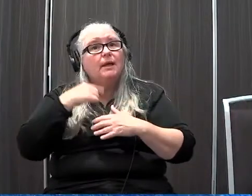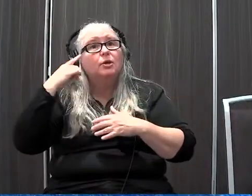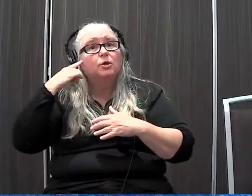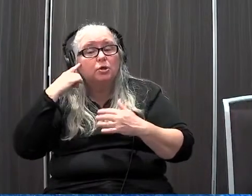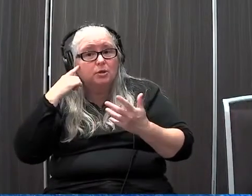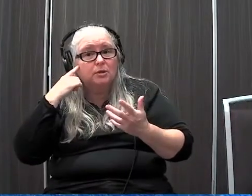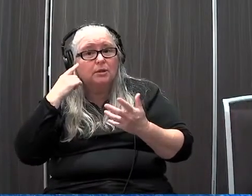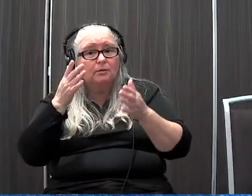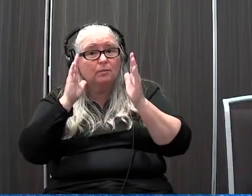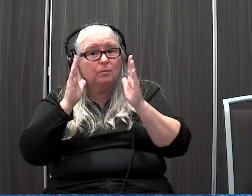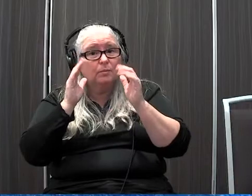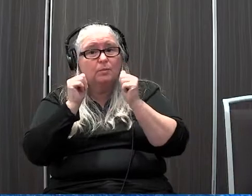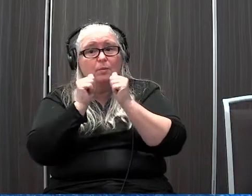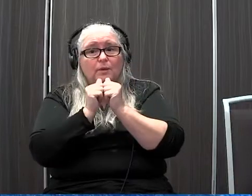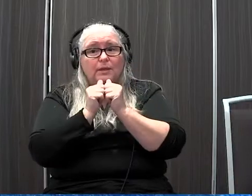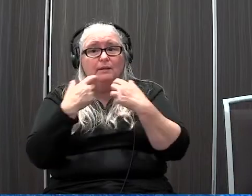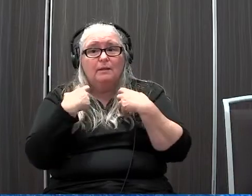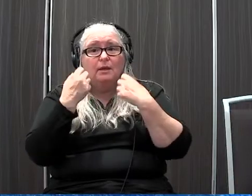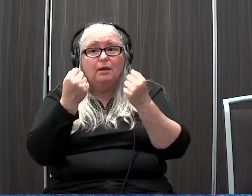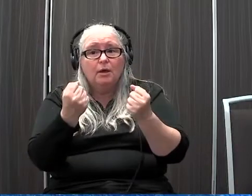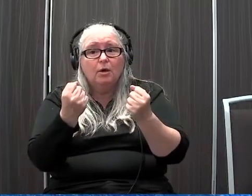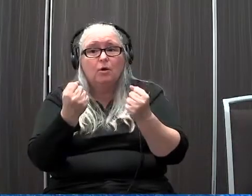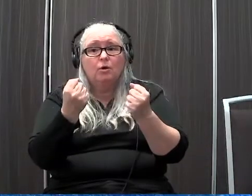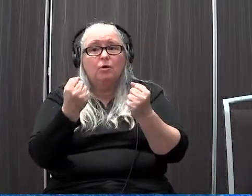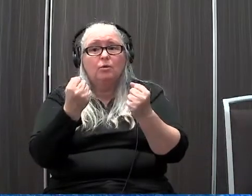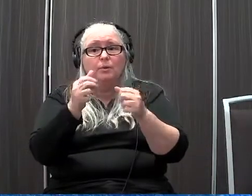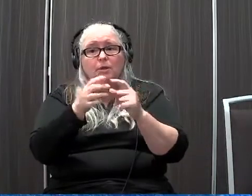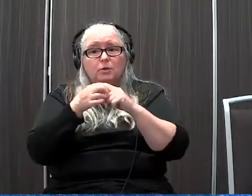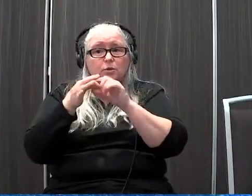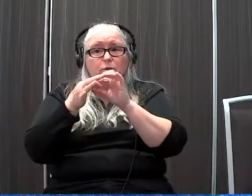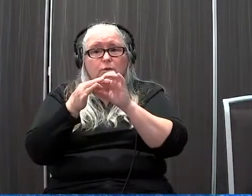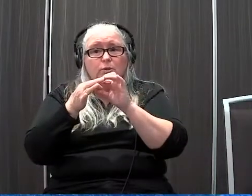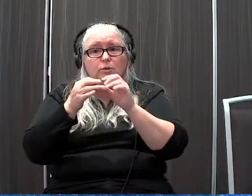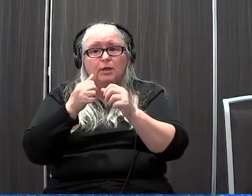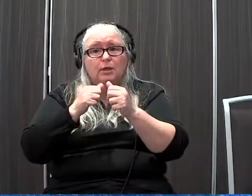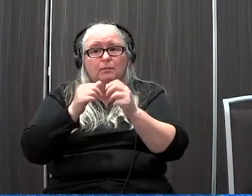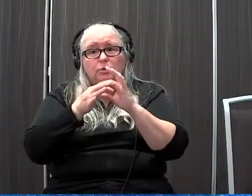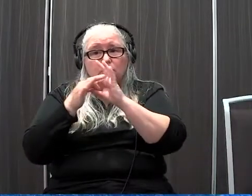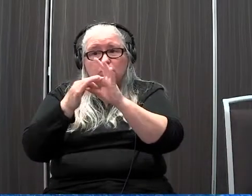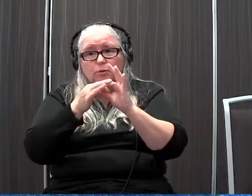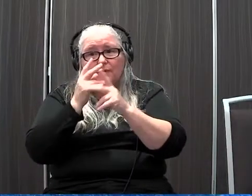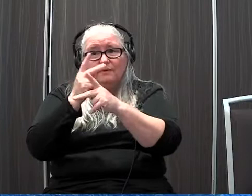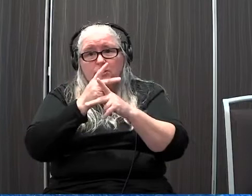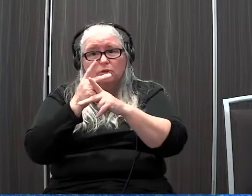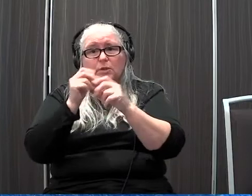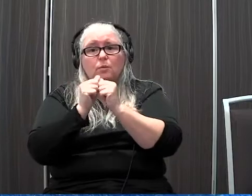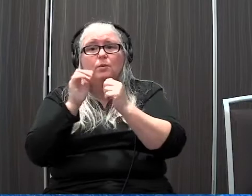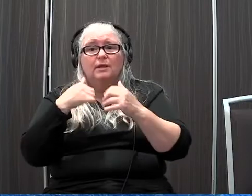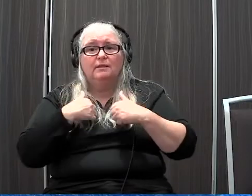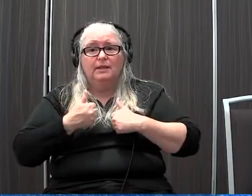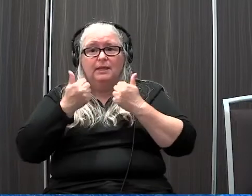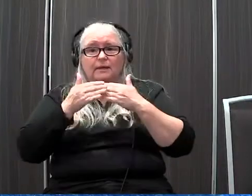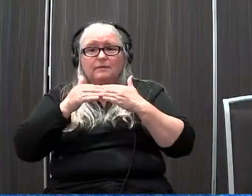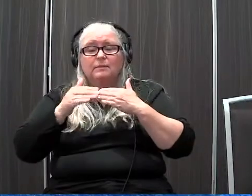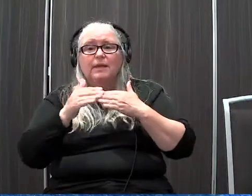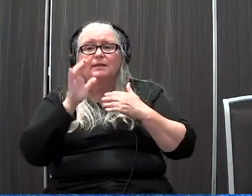Syndrome Checklist, Health Supervision Across the Lifespan, which is developed by Trider, Dr. Blake, and colleagues. And this is